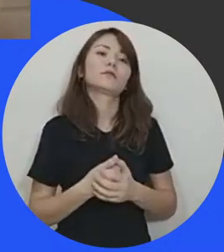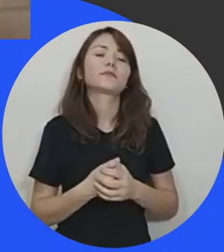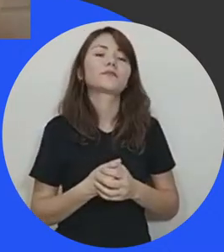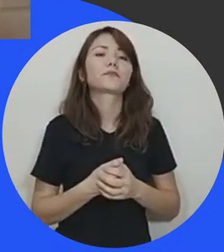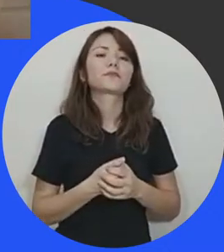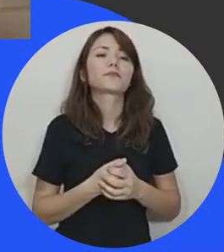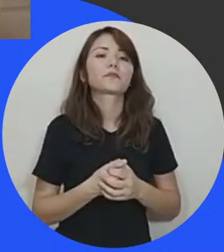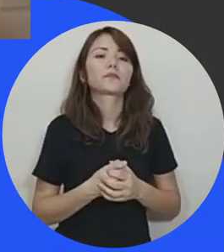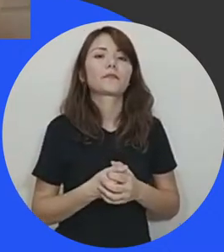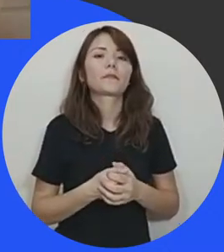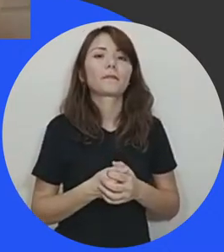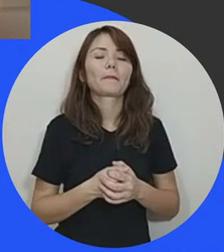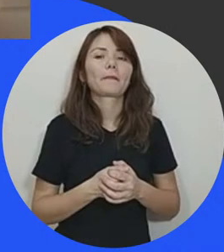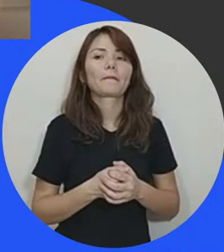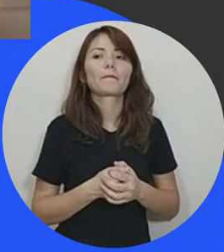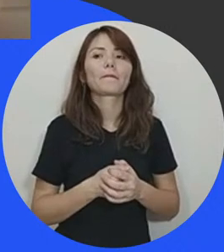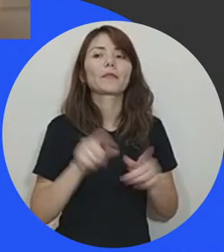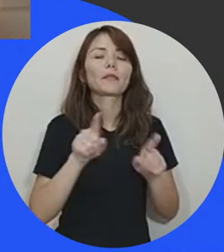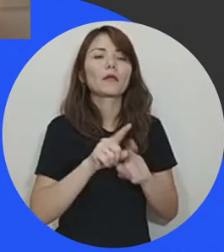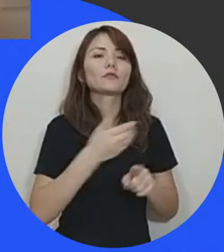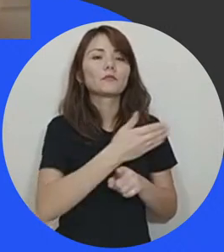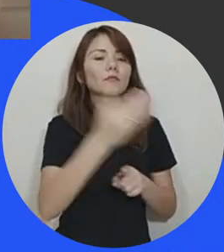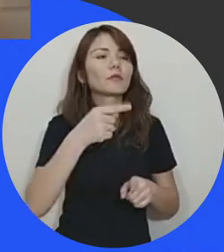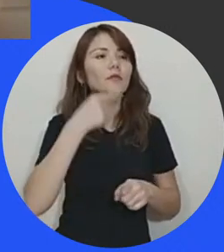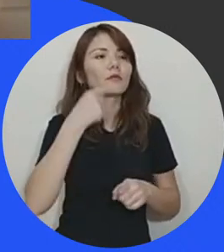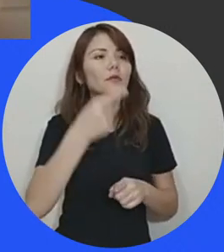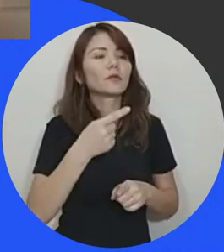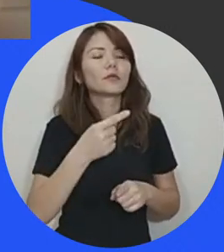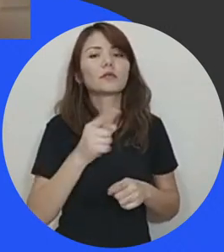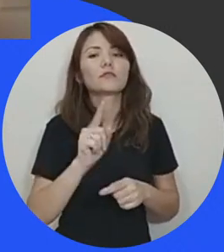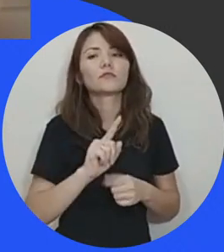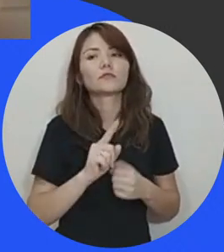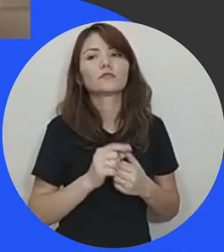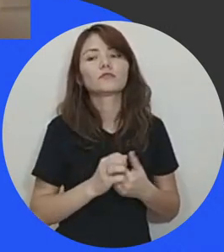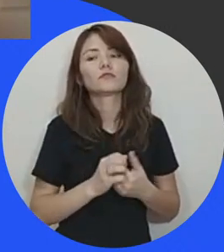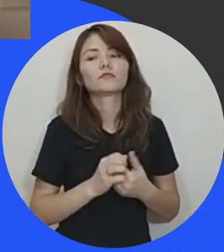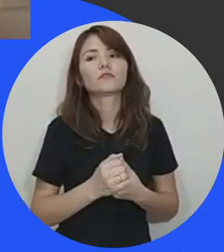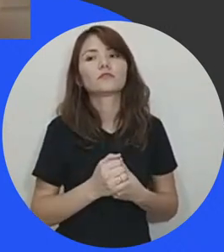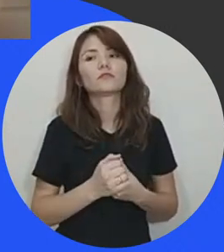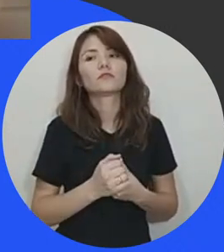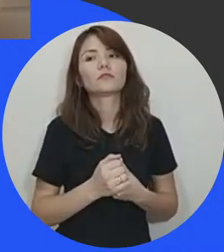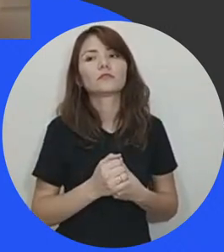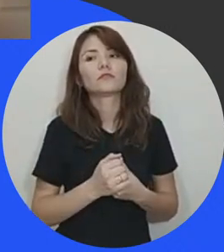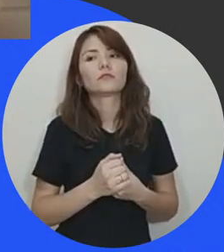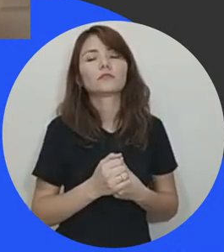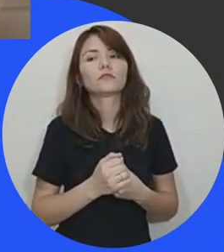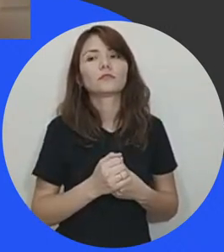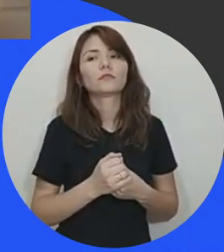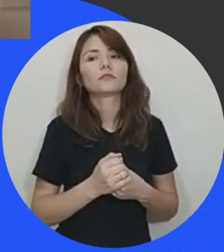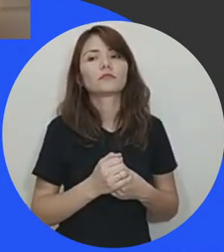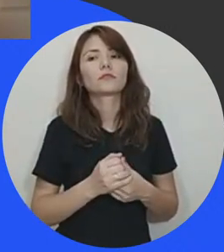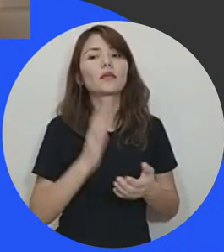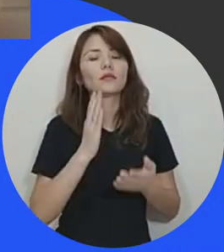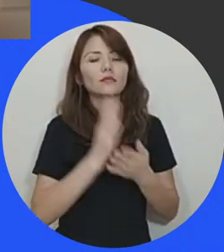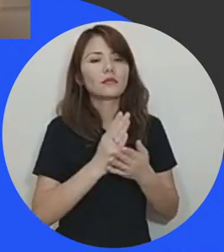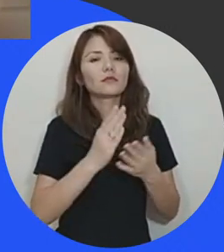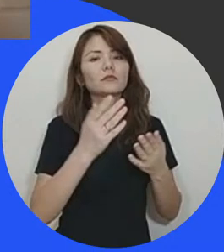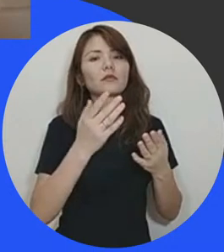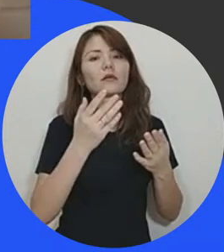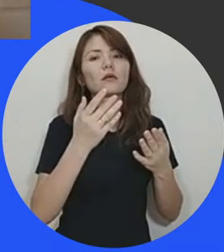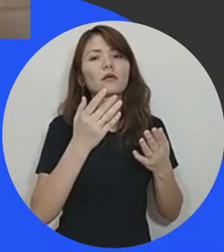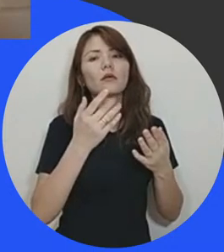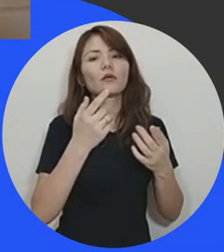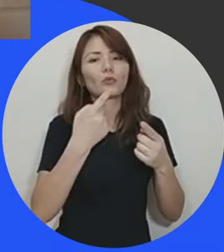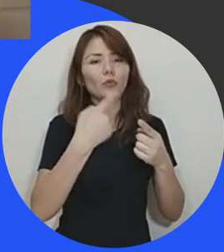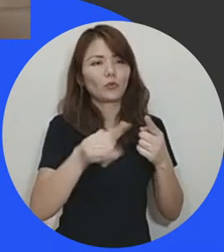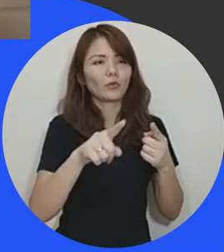colleagues both in genomic and also on the immunology side to look at things like T cell response and B cell